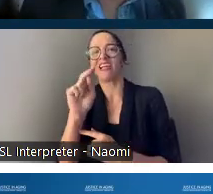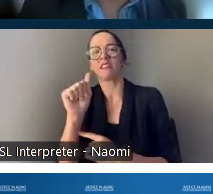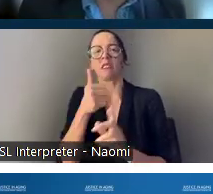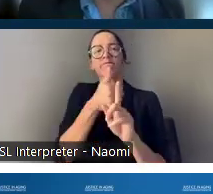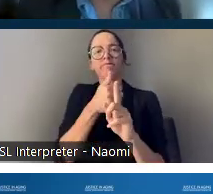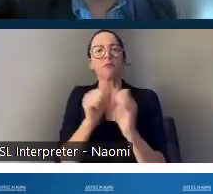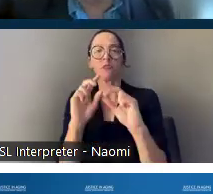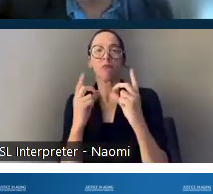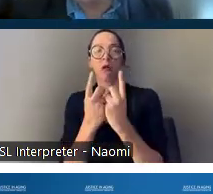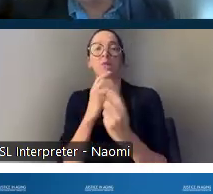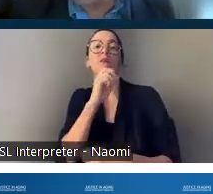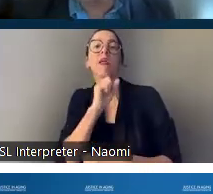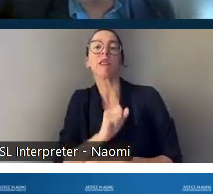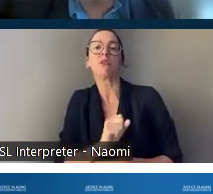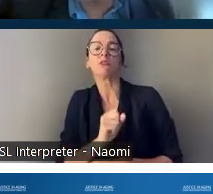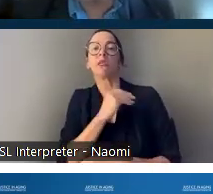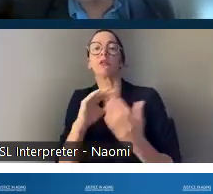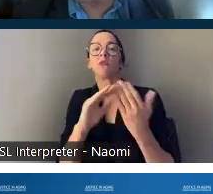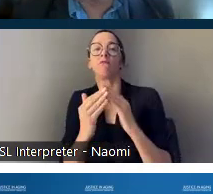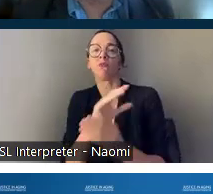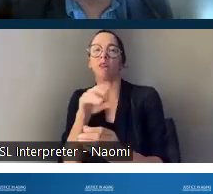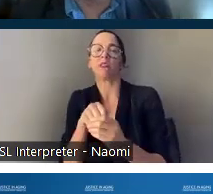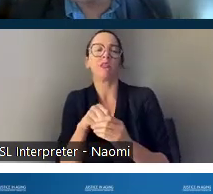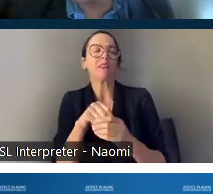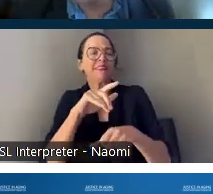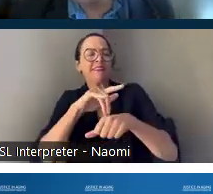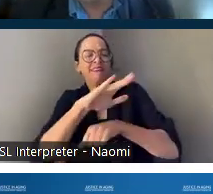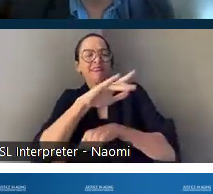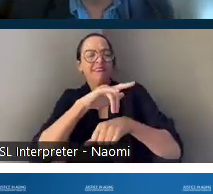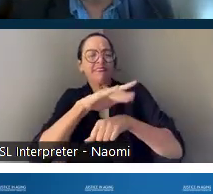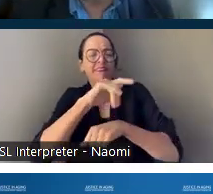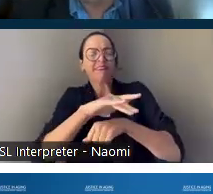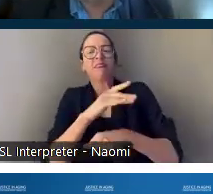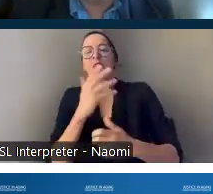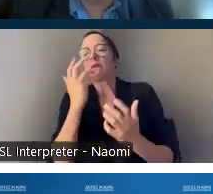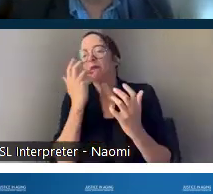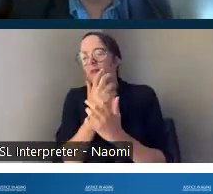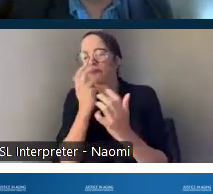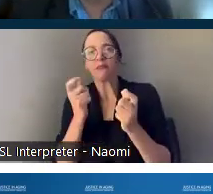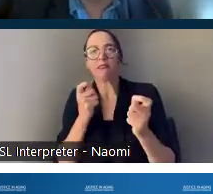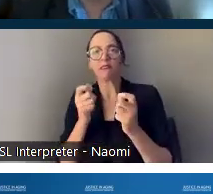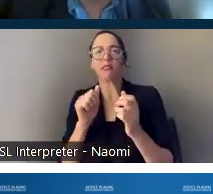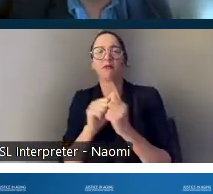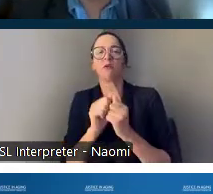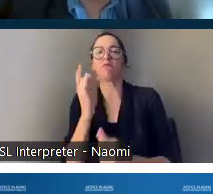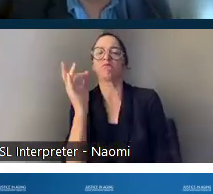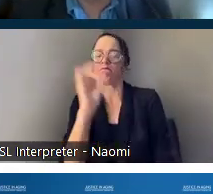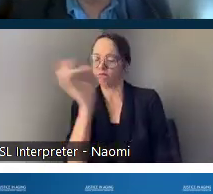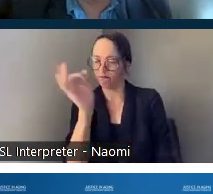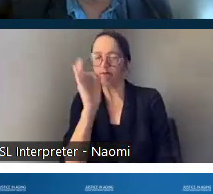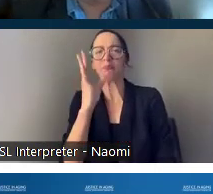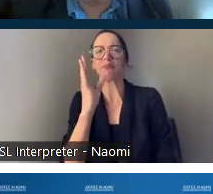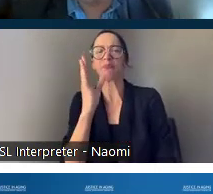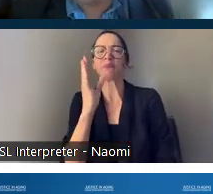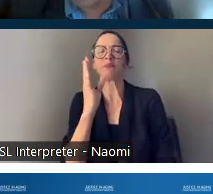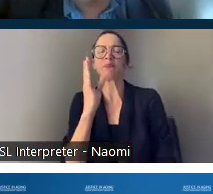Community Engagement. They're dealing with a pretty devastating family loss, and I just want to make sure that we're